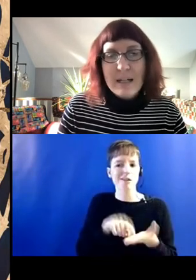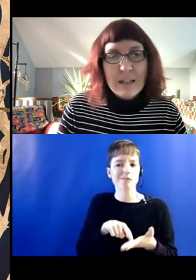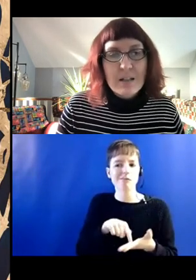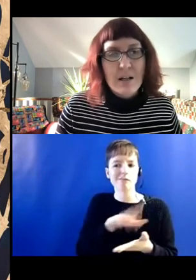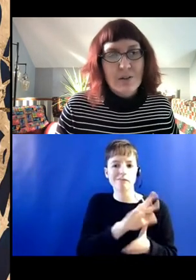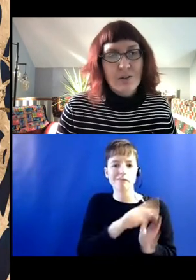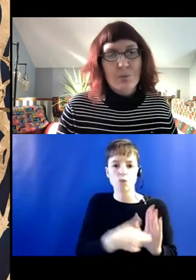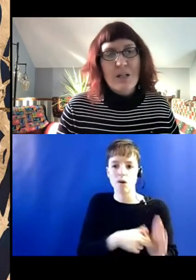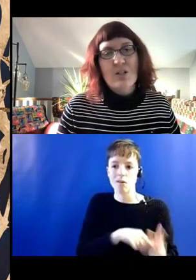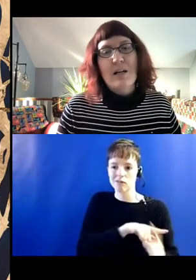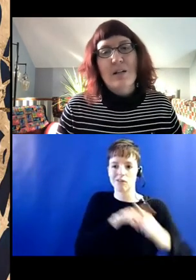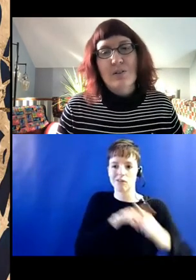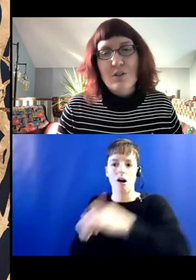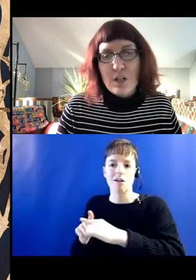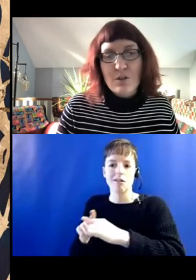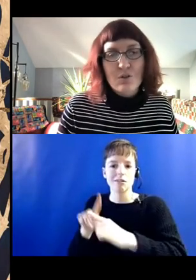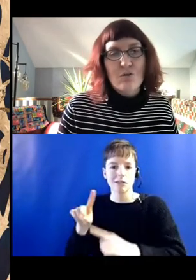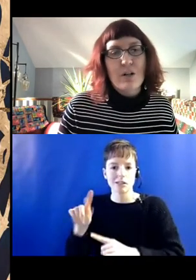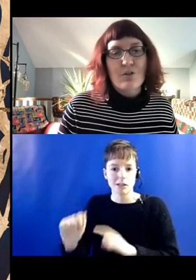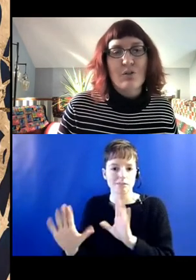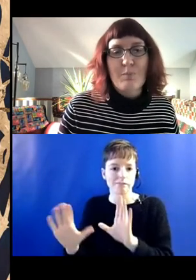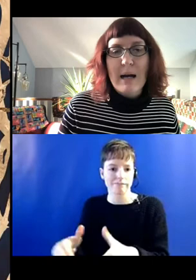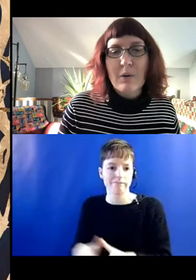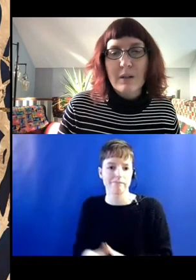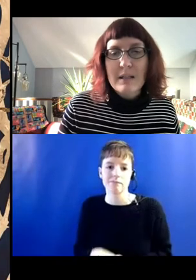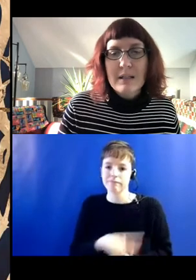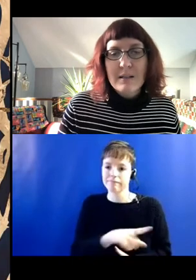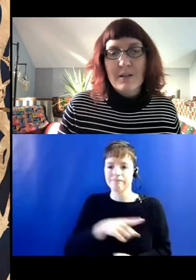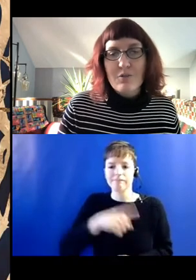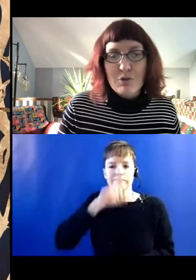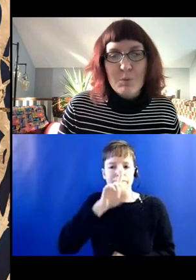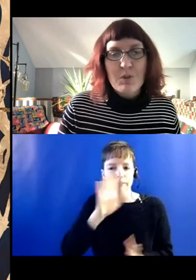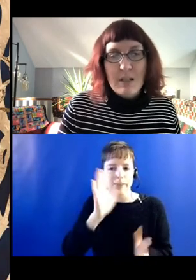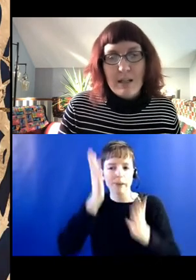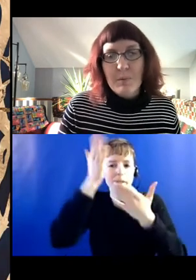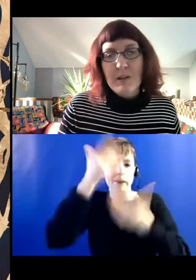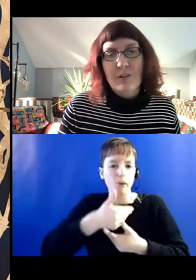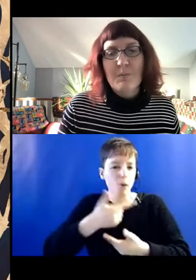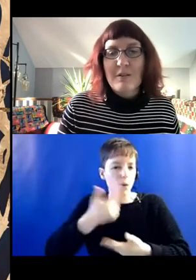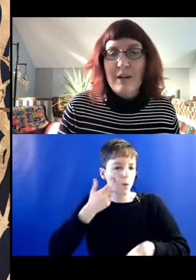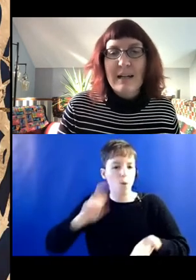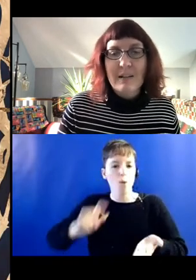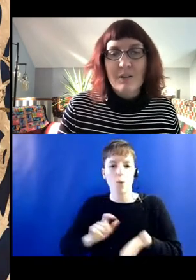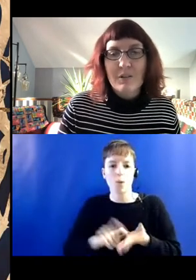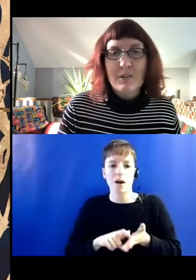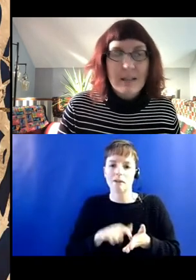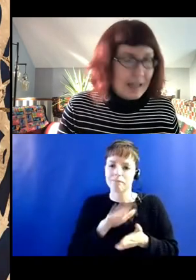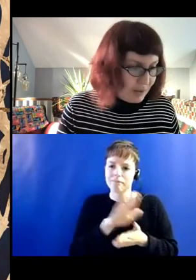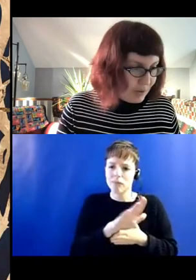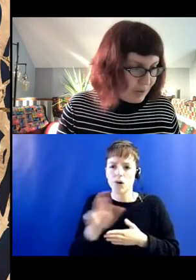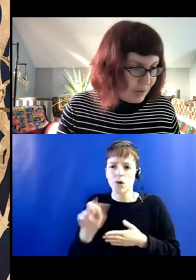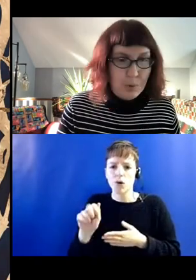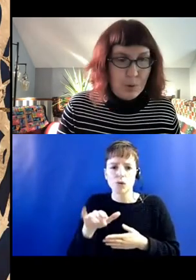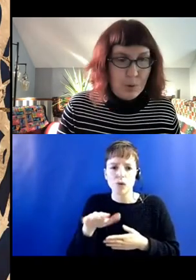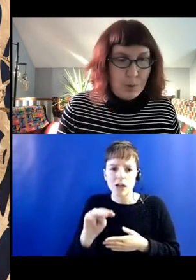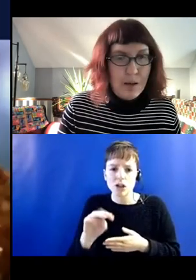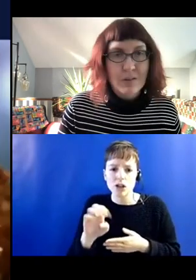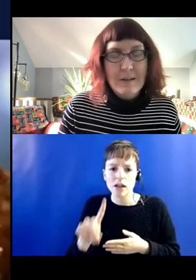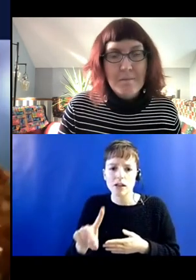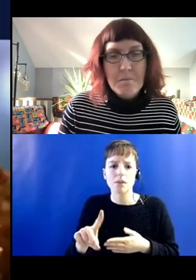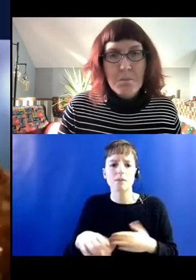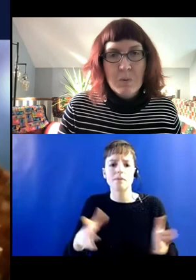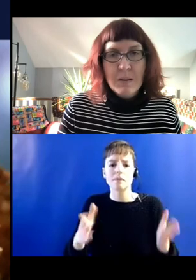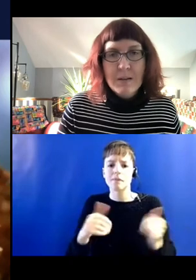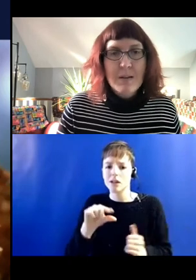not recognize the racialized and gendered structures of power that contribute to ableism and violence against disabled